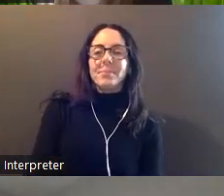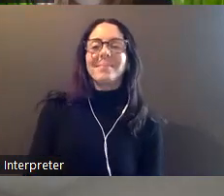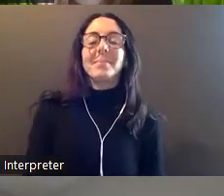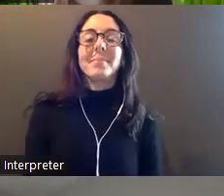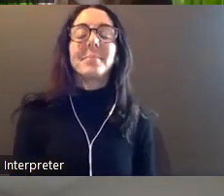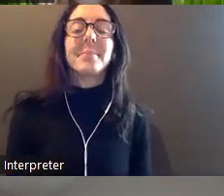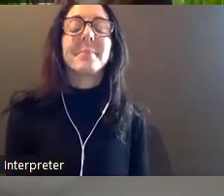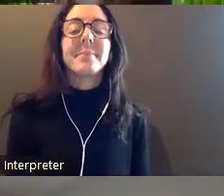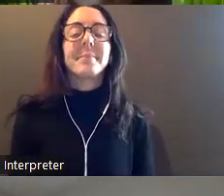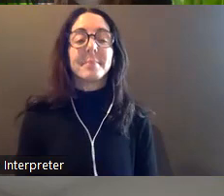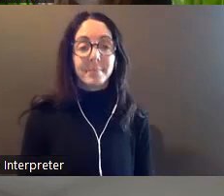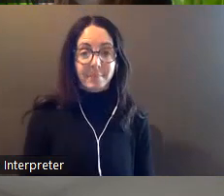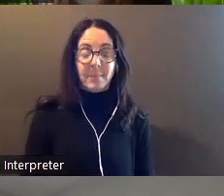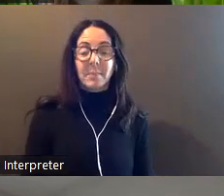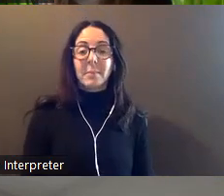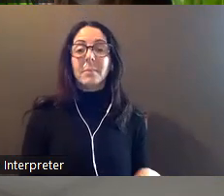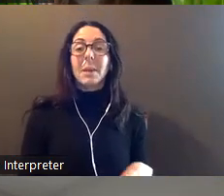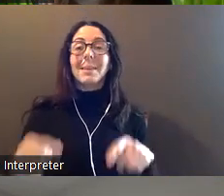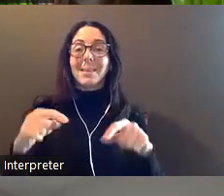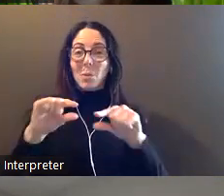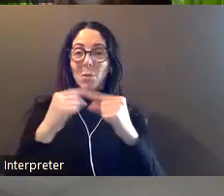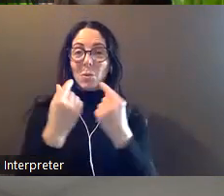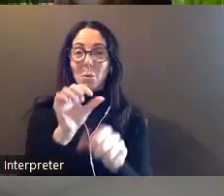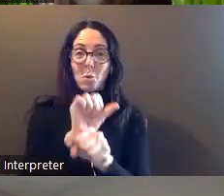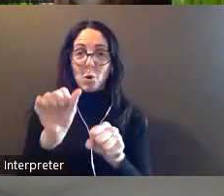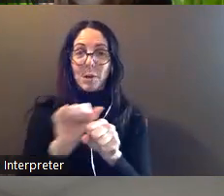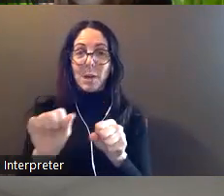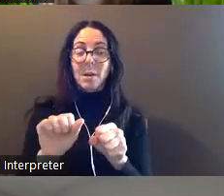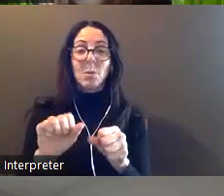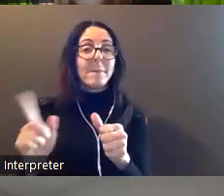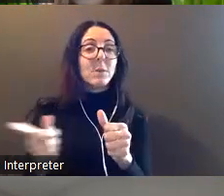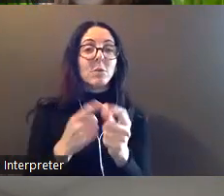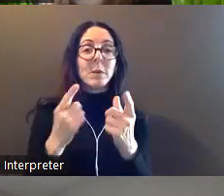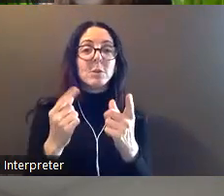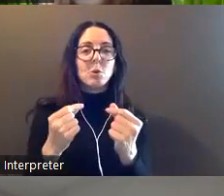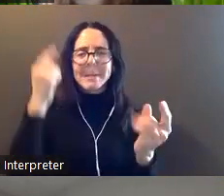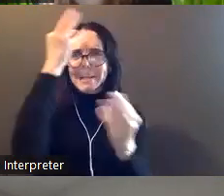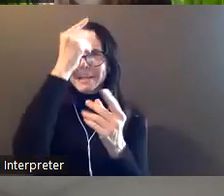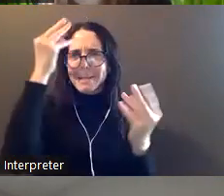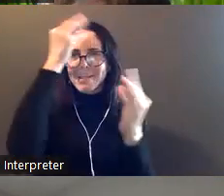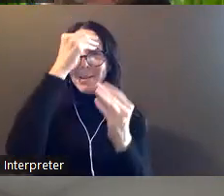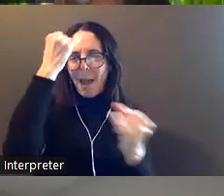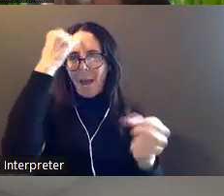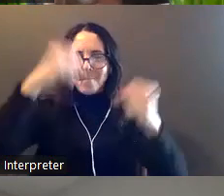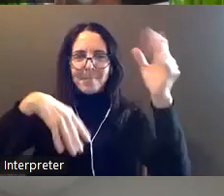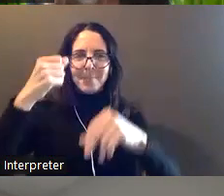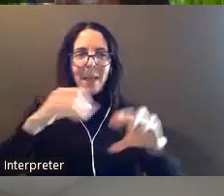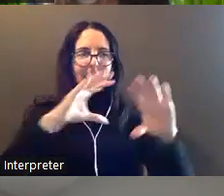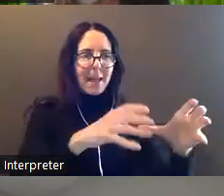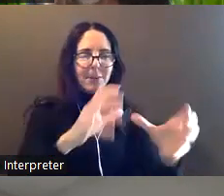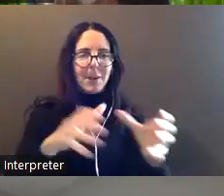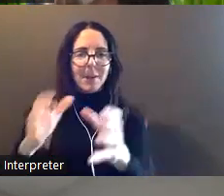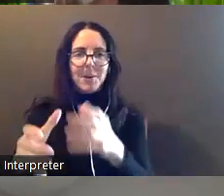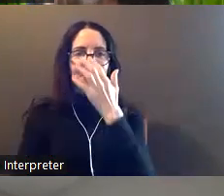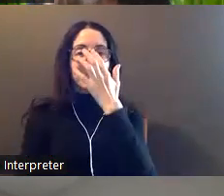One of the first things we did as a group was brainstorm and categorize. What we ended up with was a